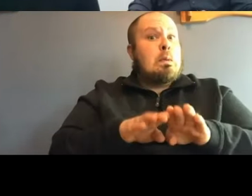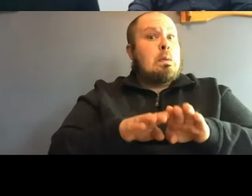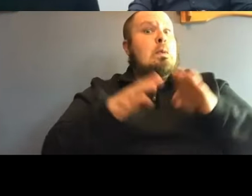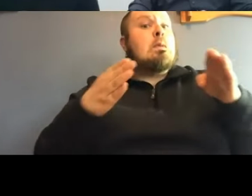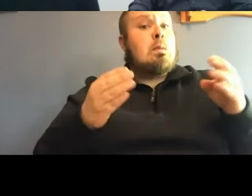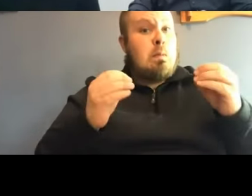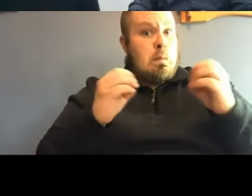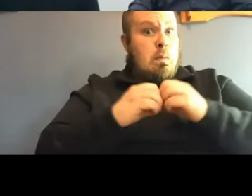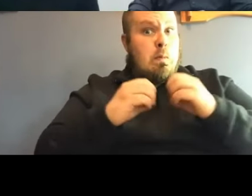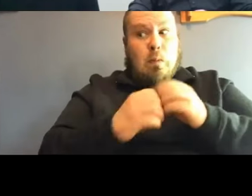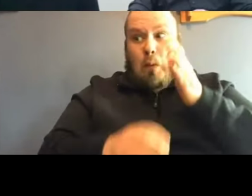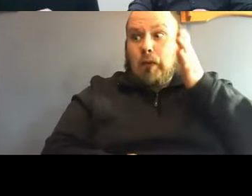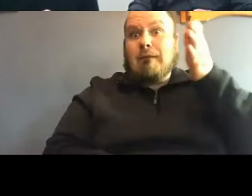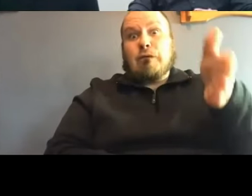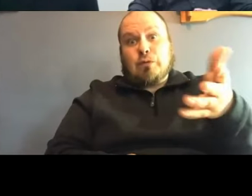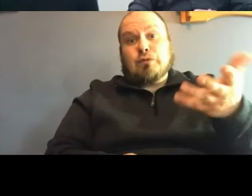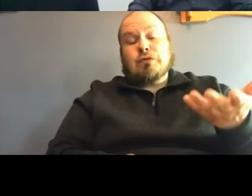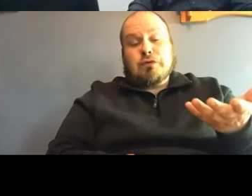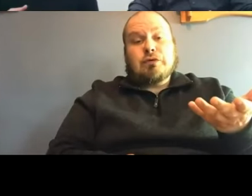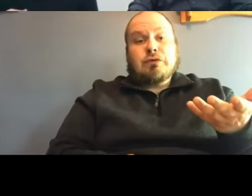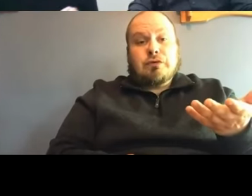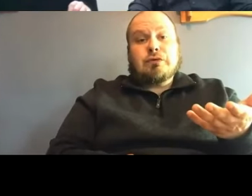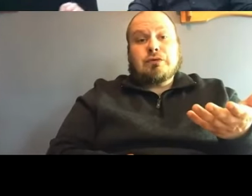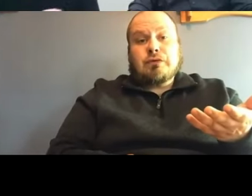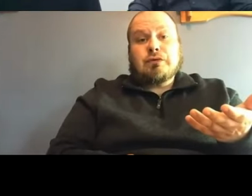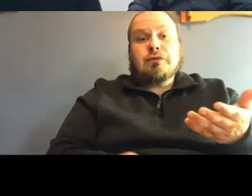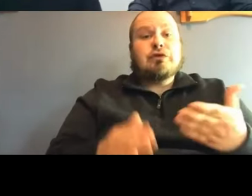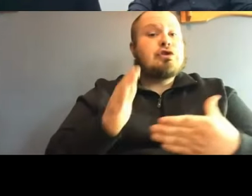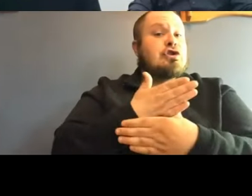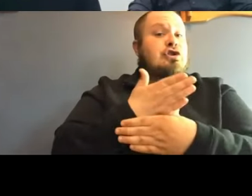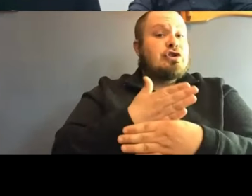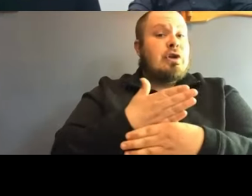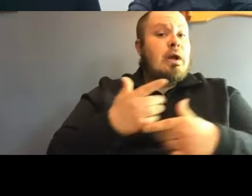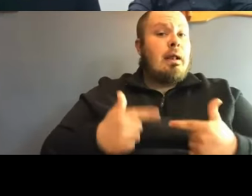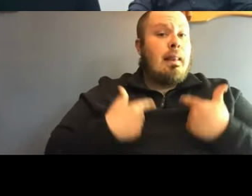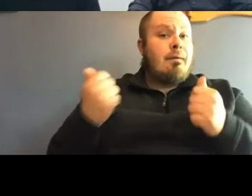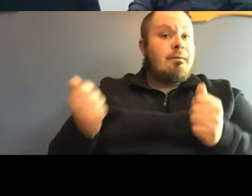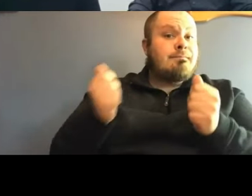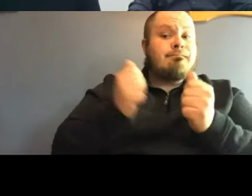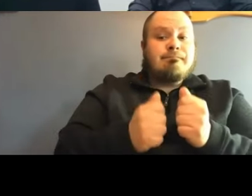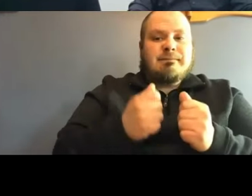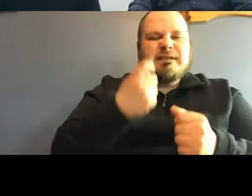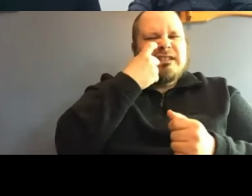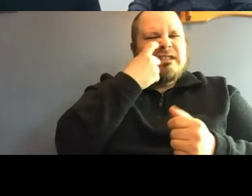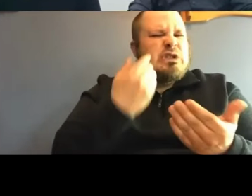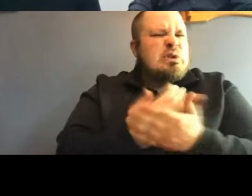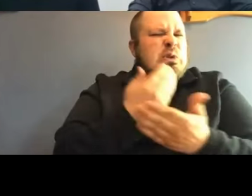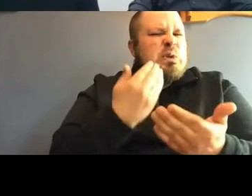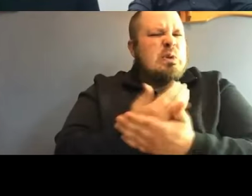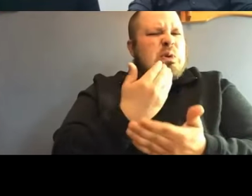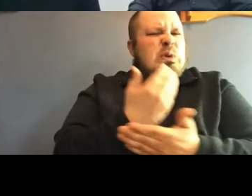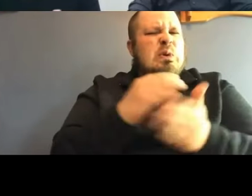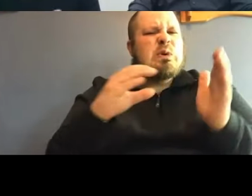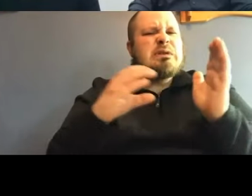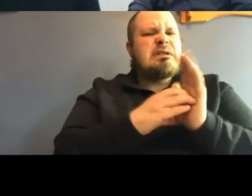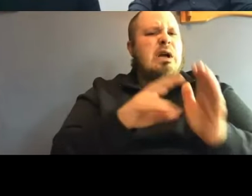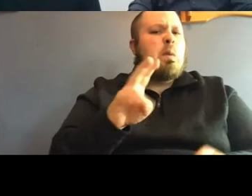in the future. And then shared living, and that's fairly new to Section 29.